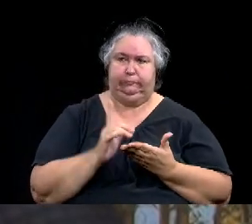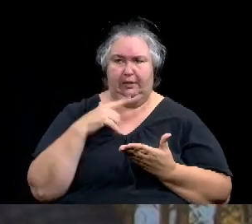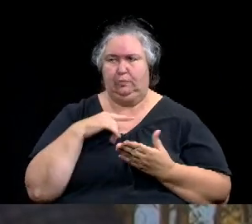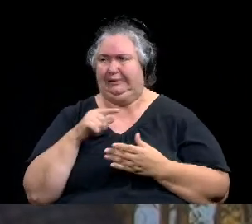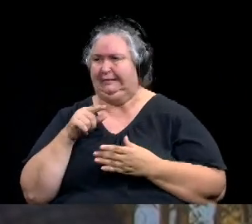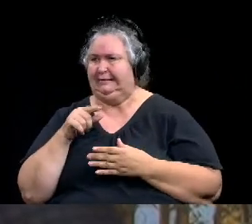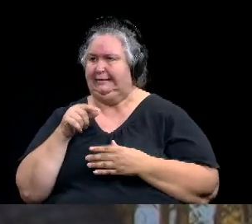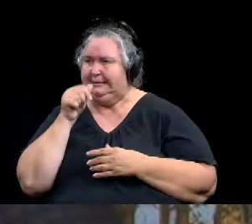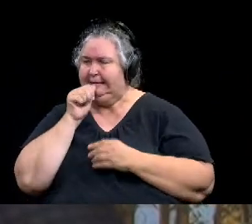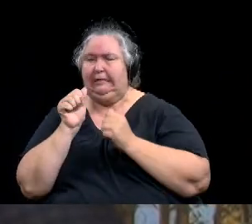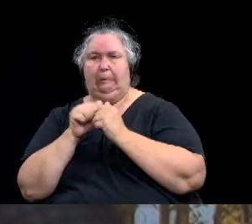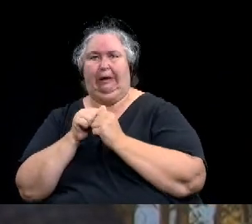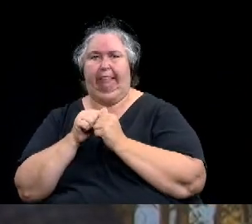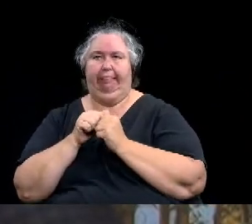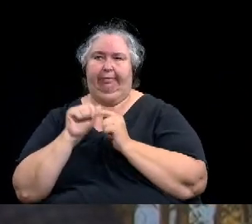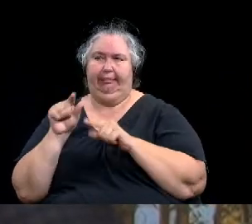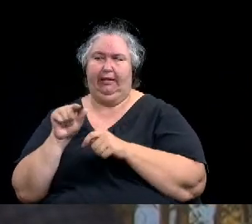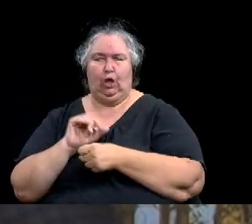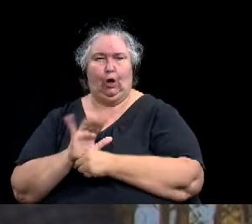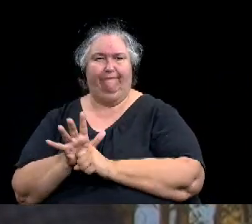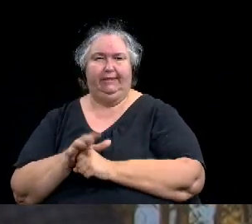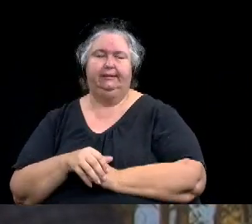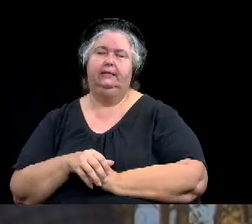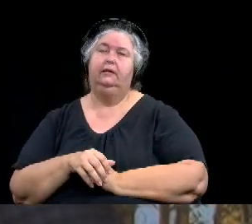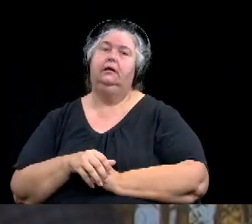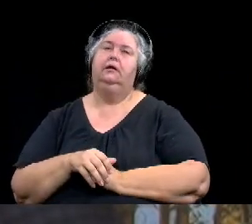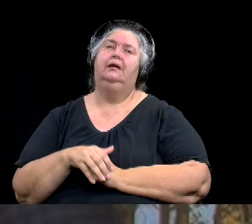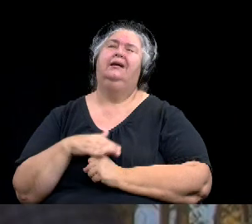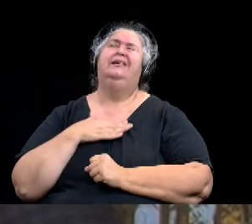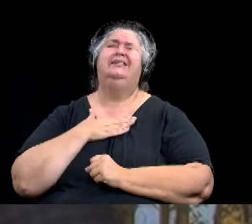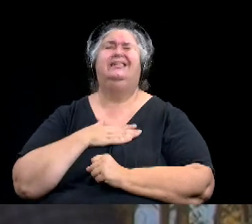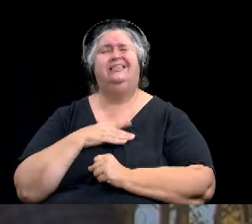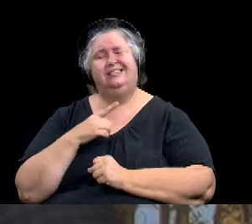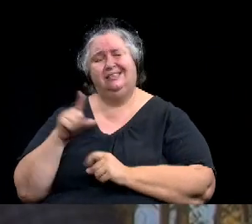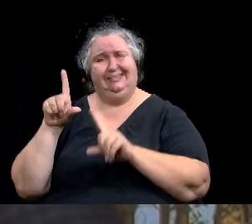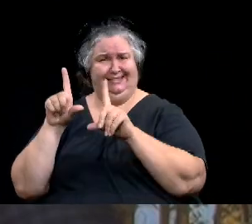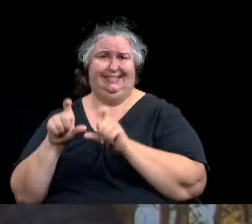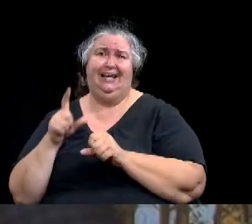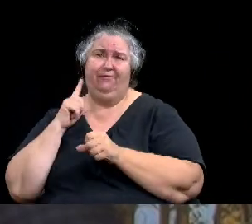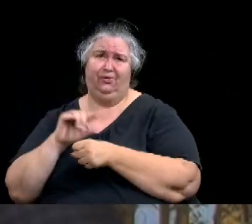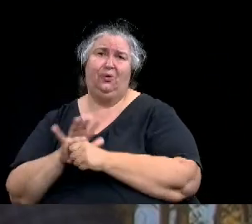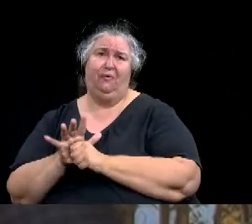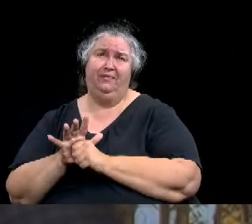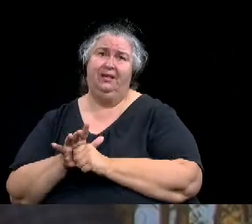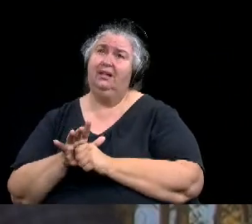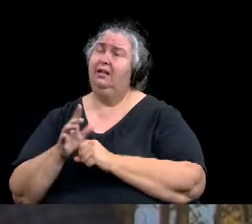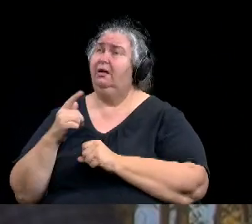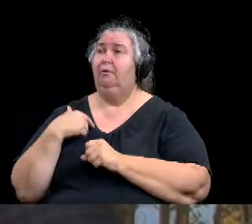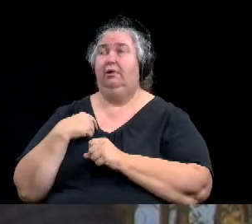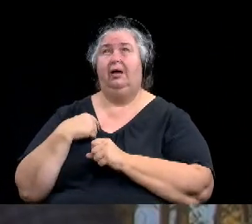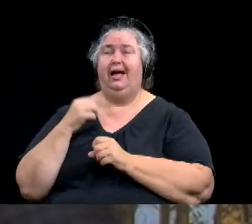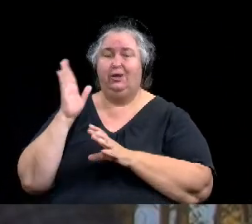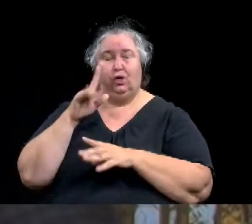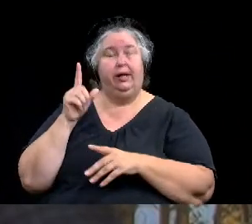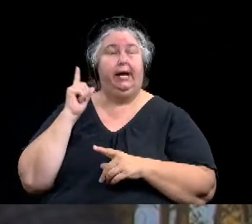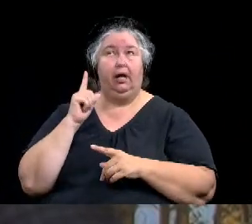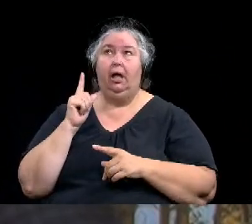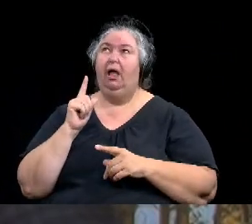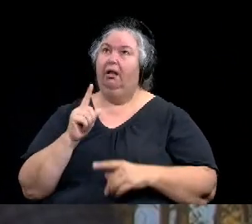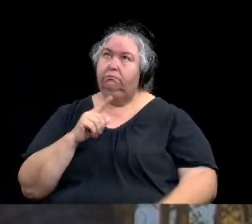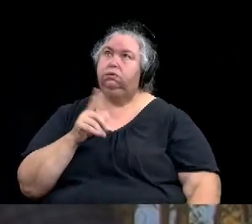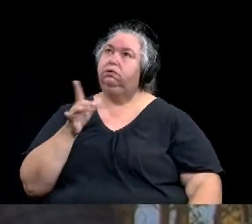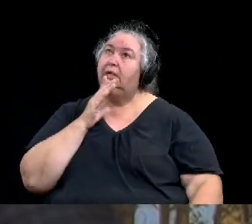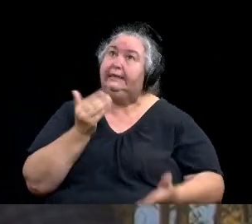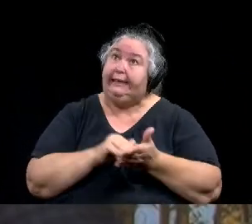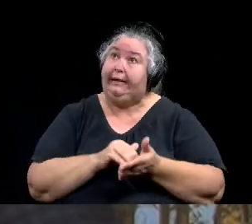COVID virus. Please get tested. We've talked about this, so I know you're tired of me talking about it, but this is a